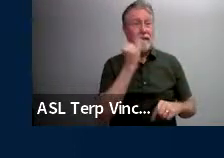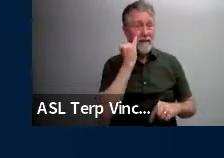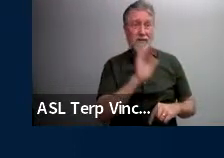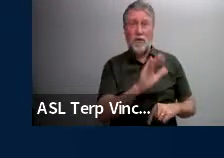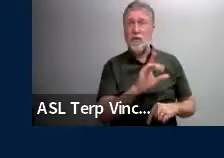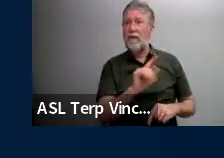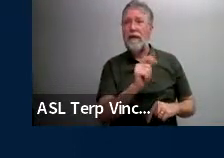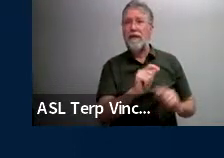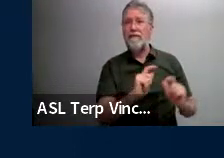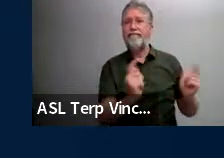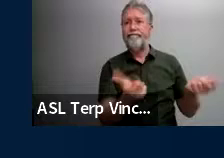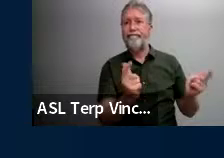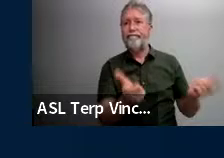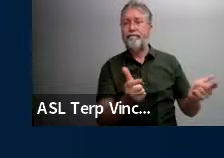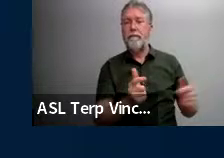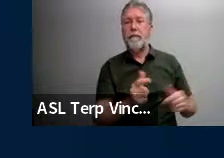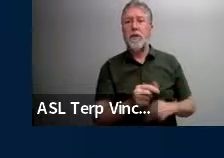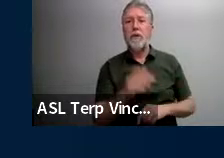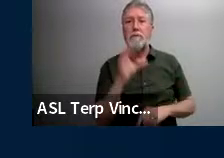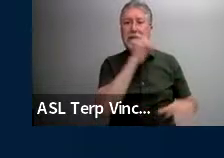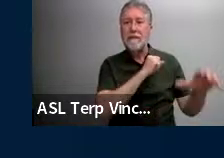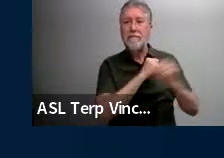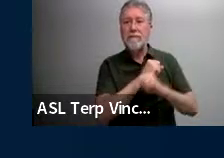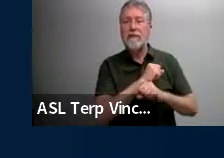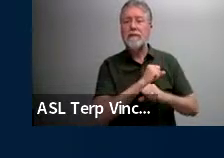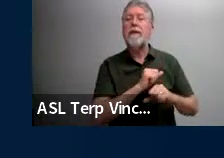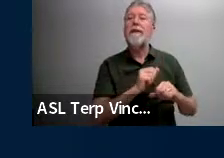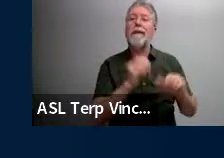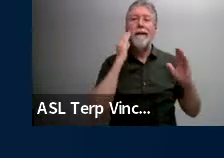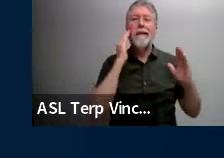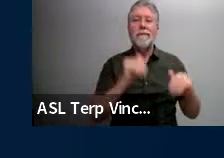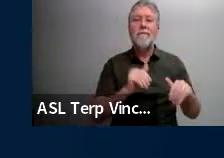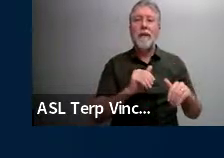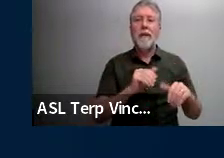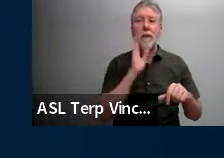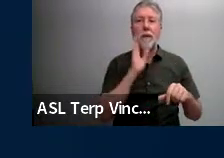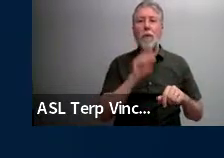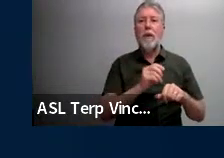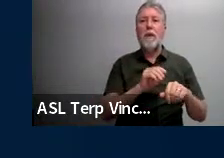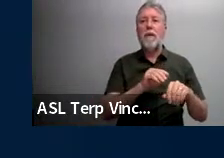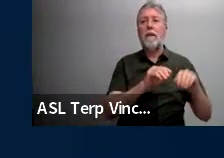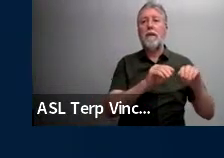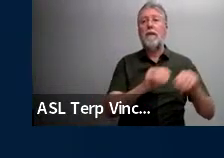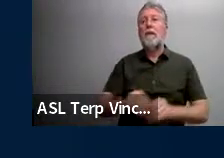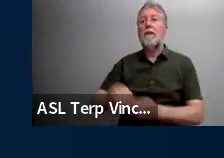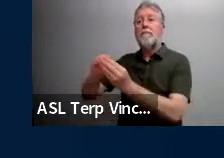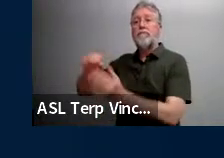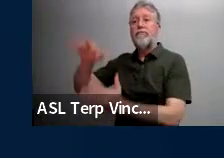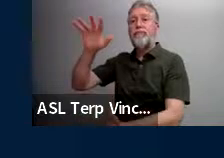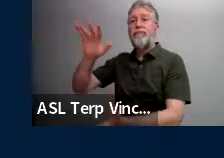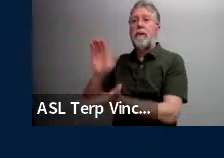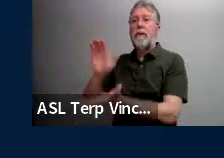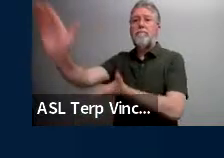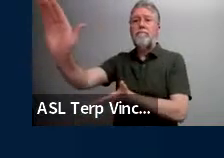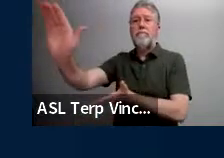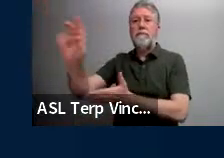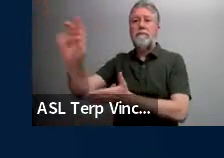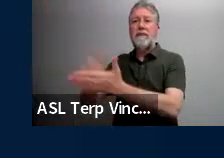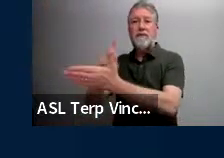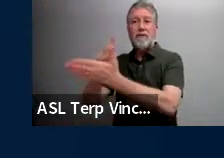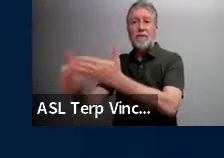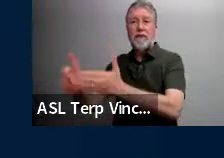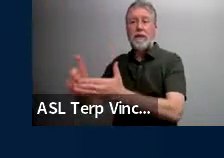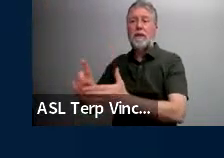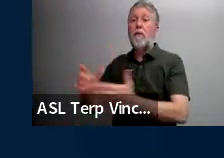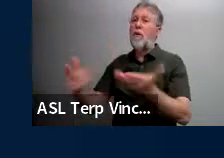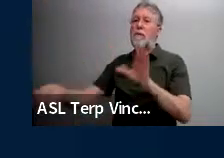they're quite likely to create discriminatory outputs or outcomes, or just disproportionately